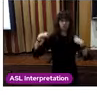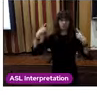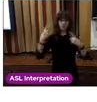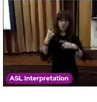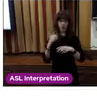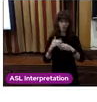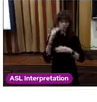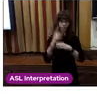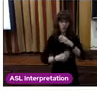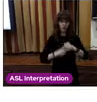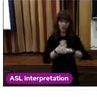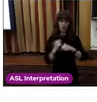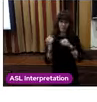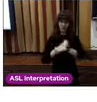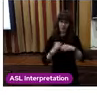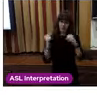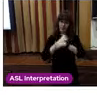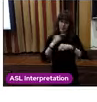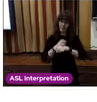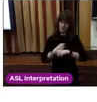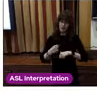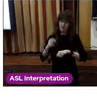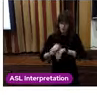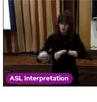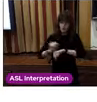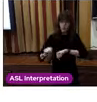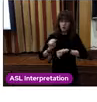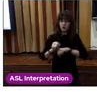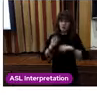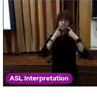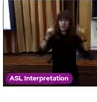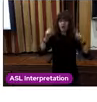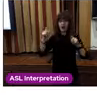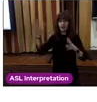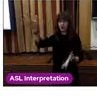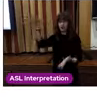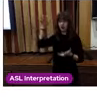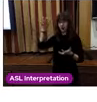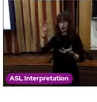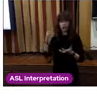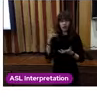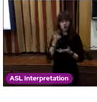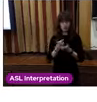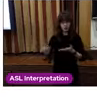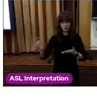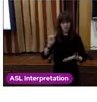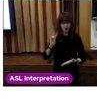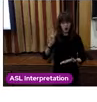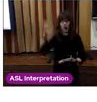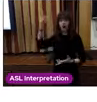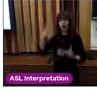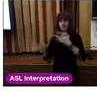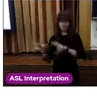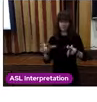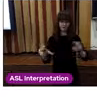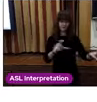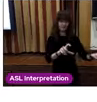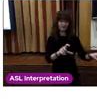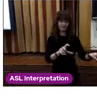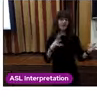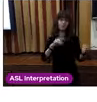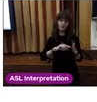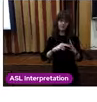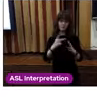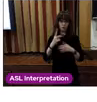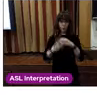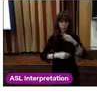us fighting and pushing, but we finally got them 2 weeks ago. But because they took a year, it means that the